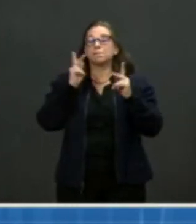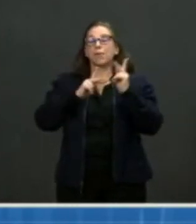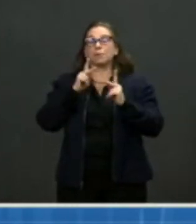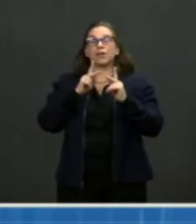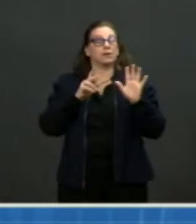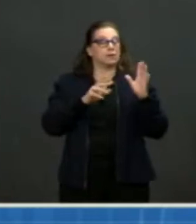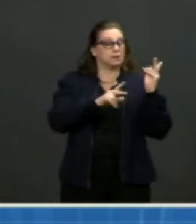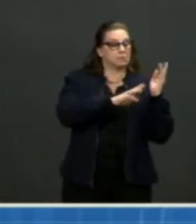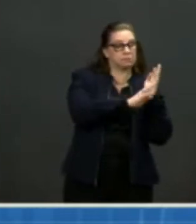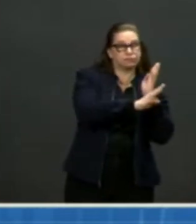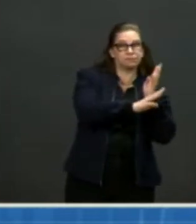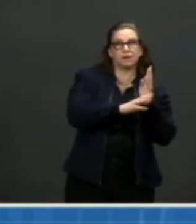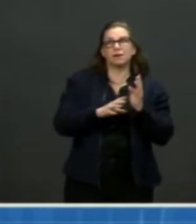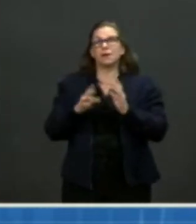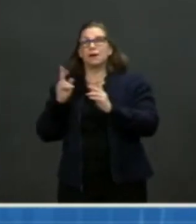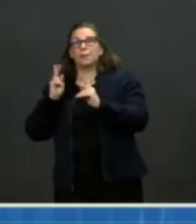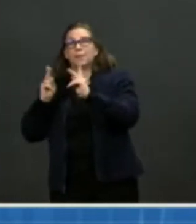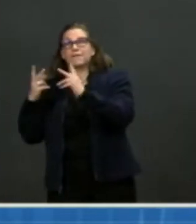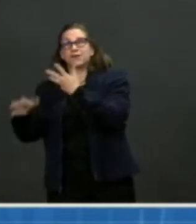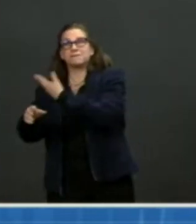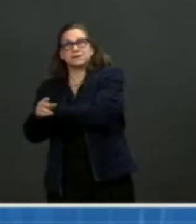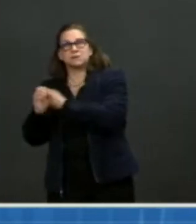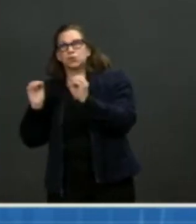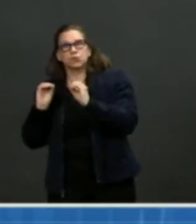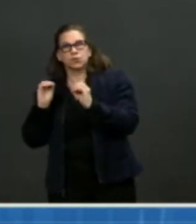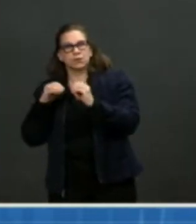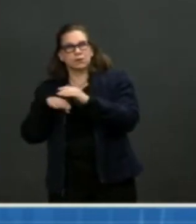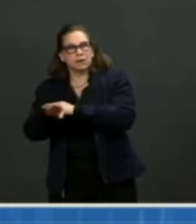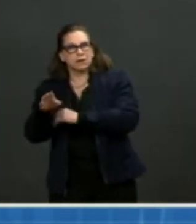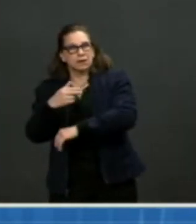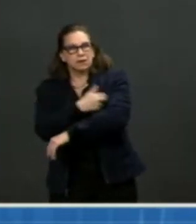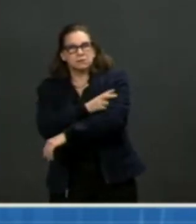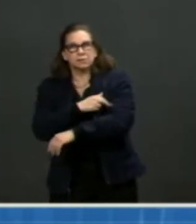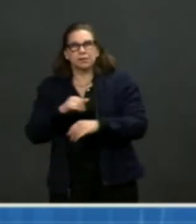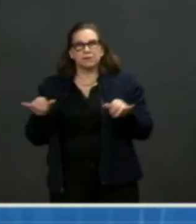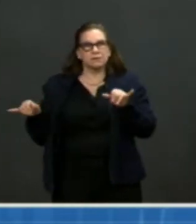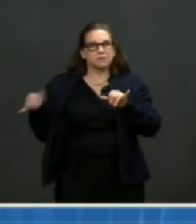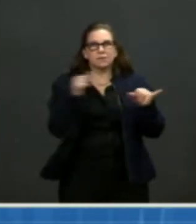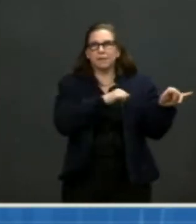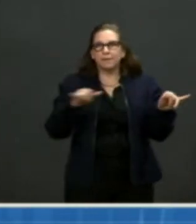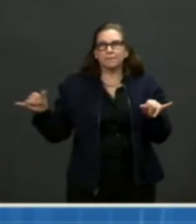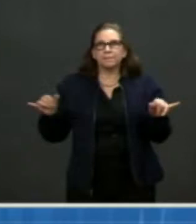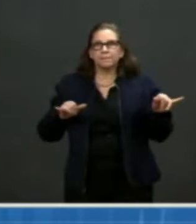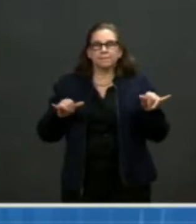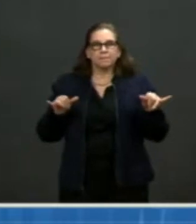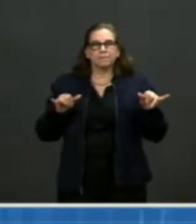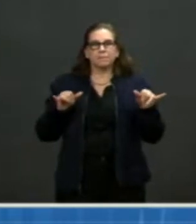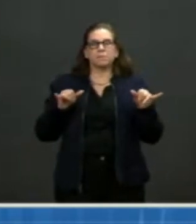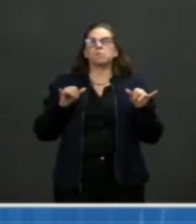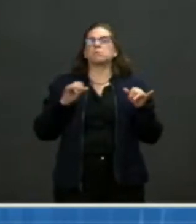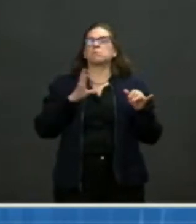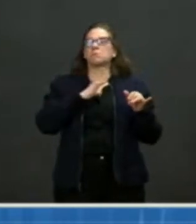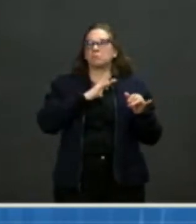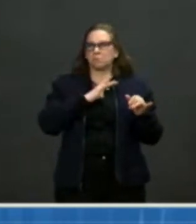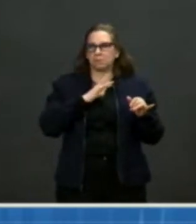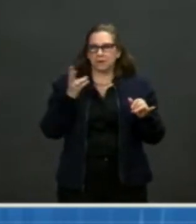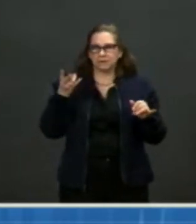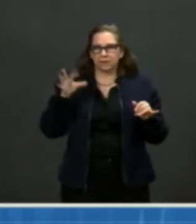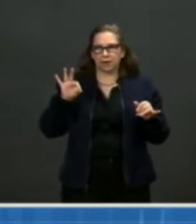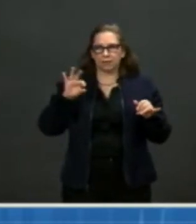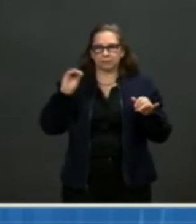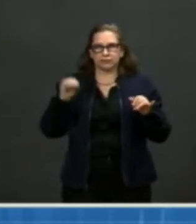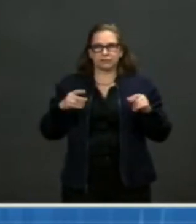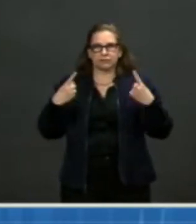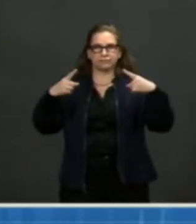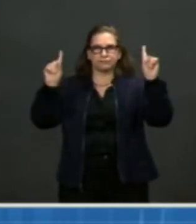age, namely a very good efficacy, 79.9% in participants who are 65 years